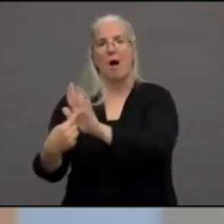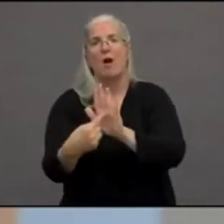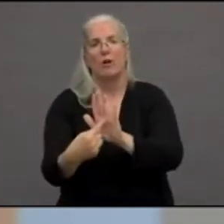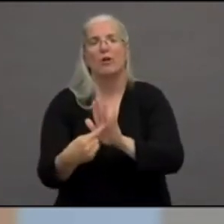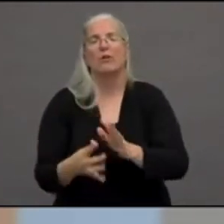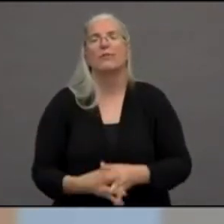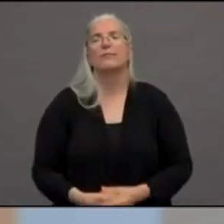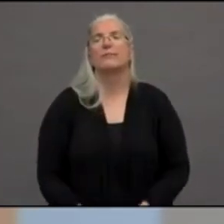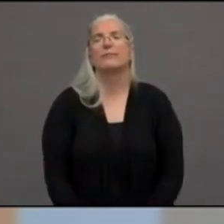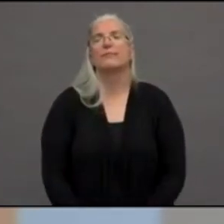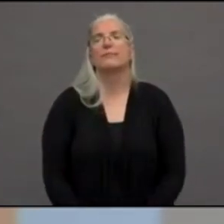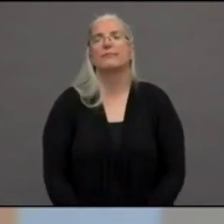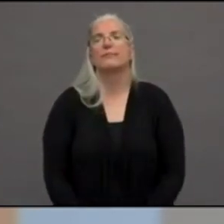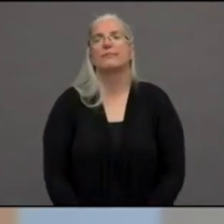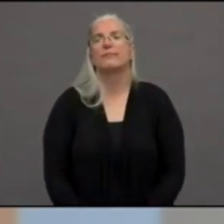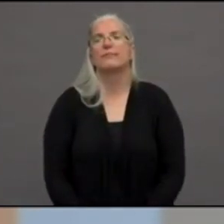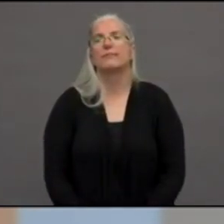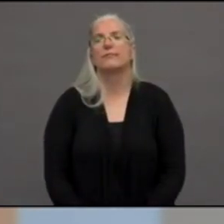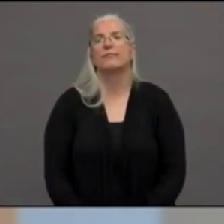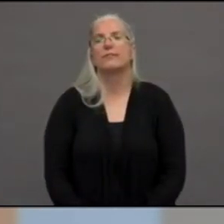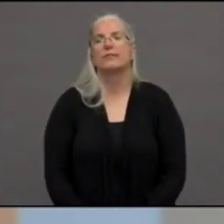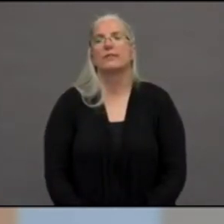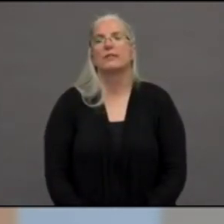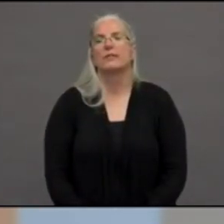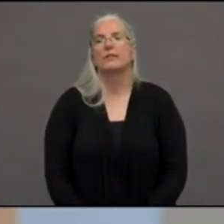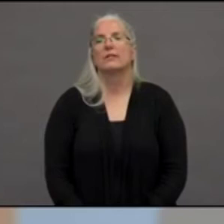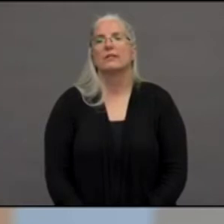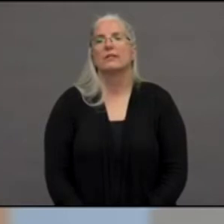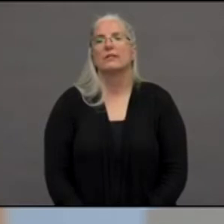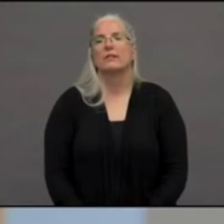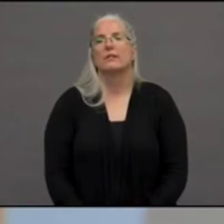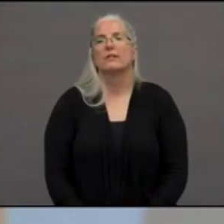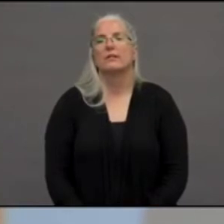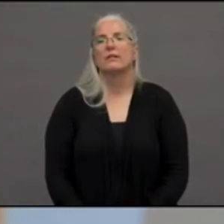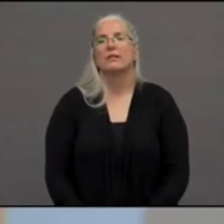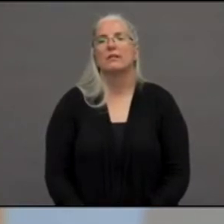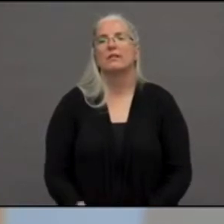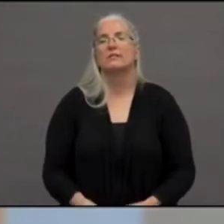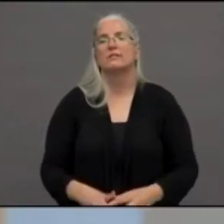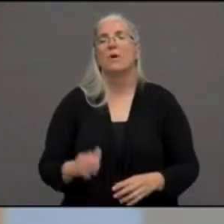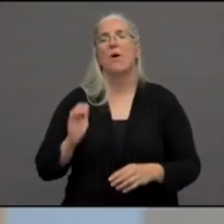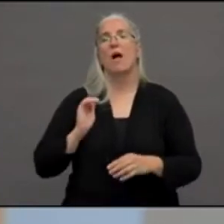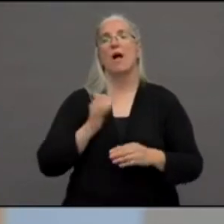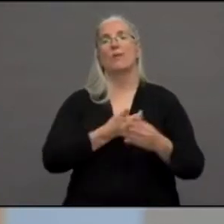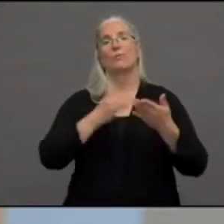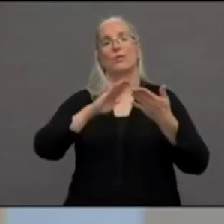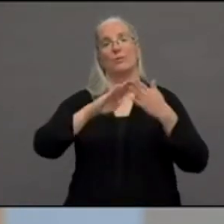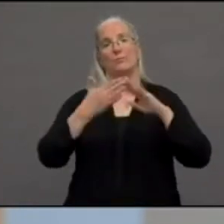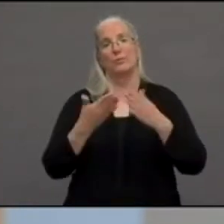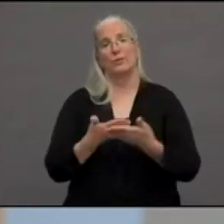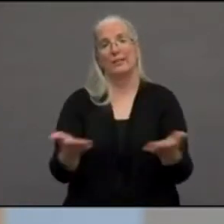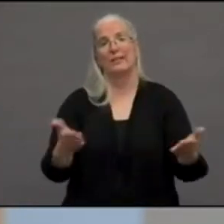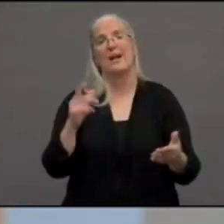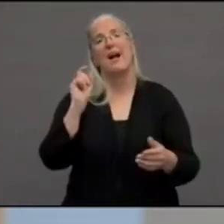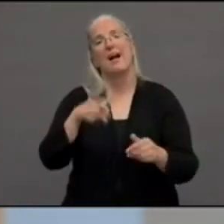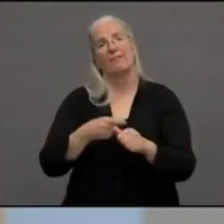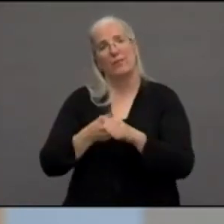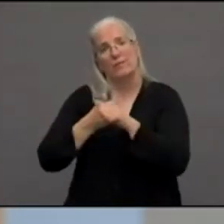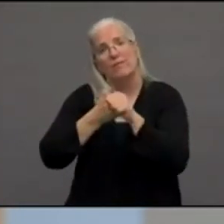emphasizes the responsibility of the individuals to continue to follow the social distancing requirements. You know, we